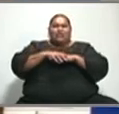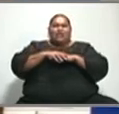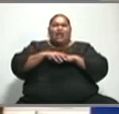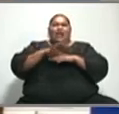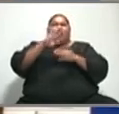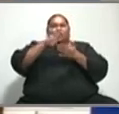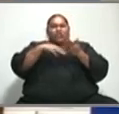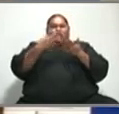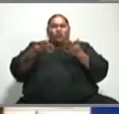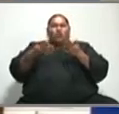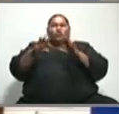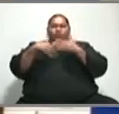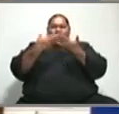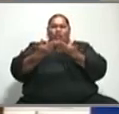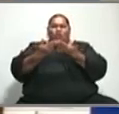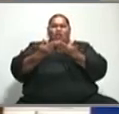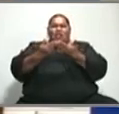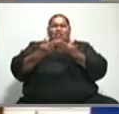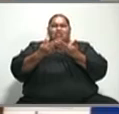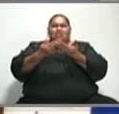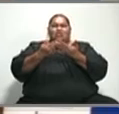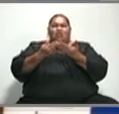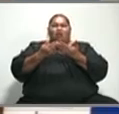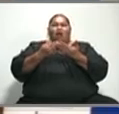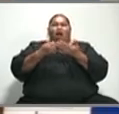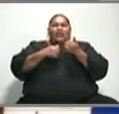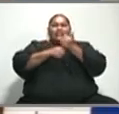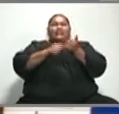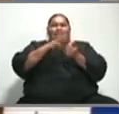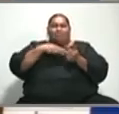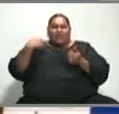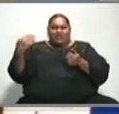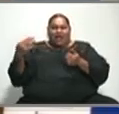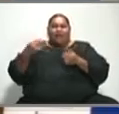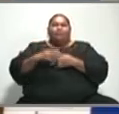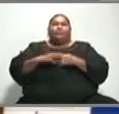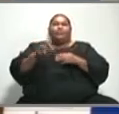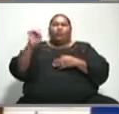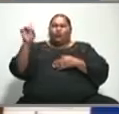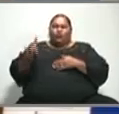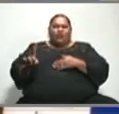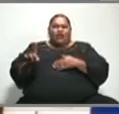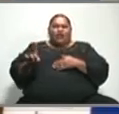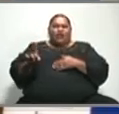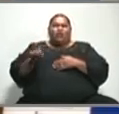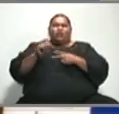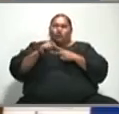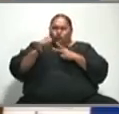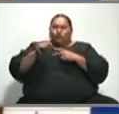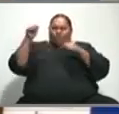schedule together with the Honorable Assistant Minister is normally cleared for Parliament. However, today we choose to be